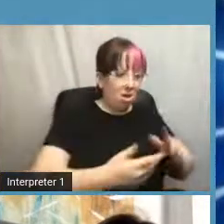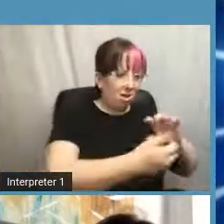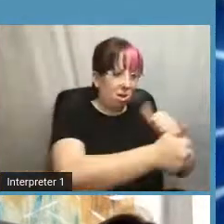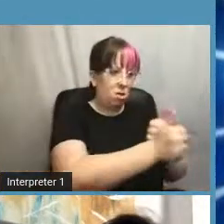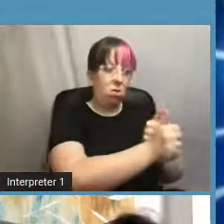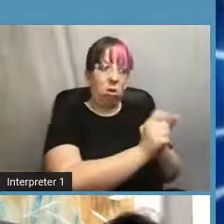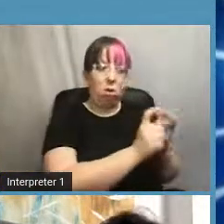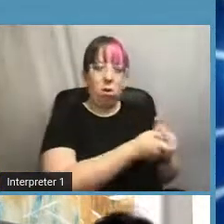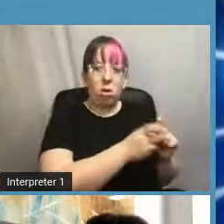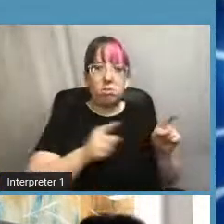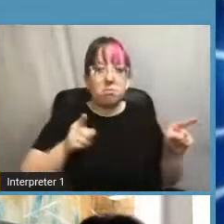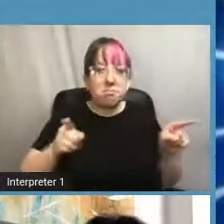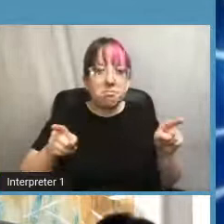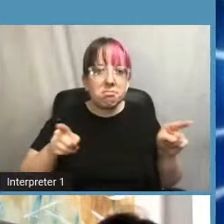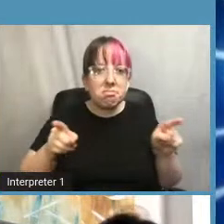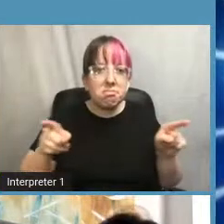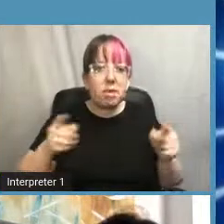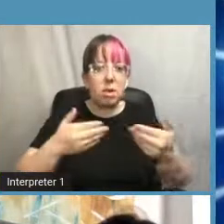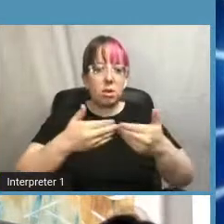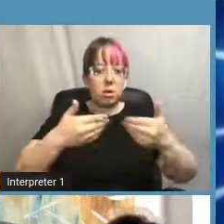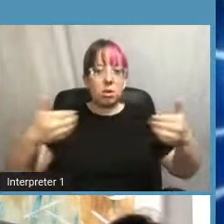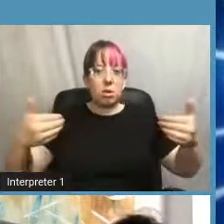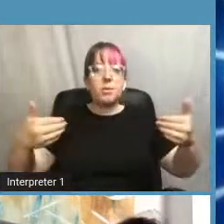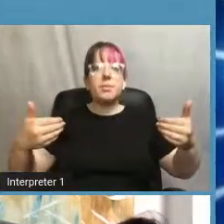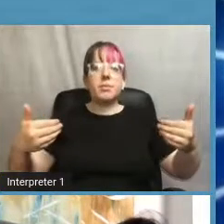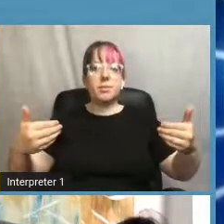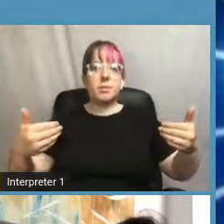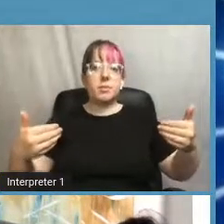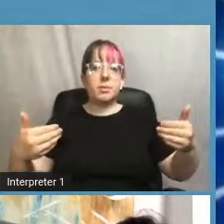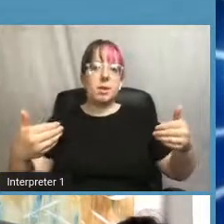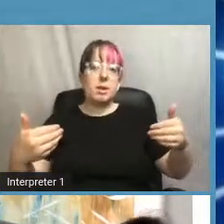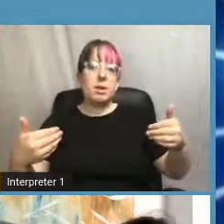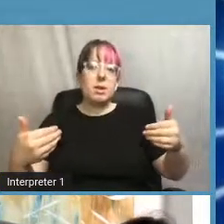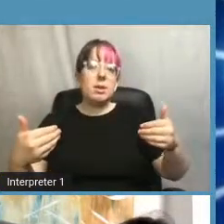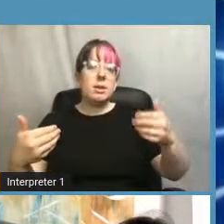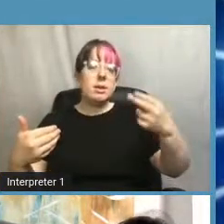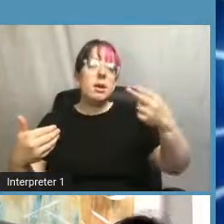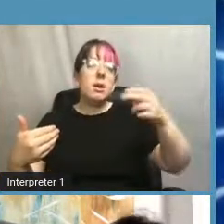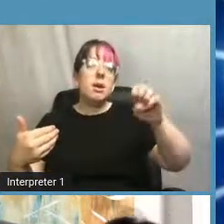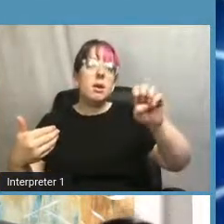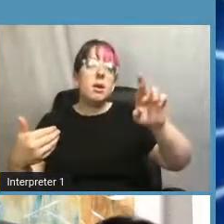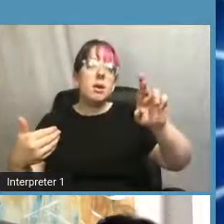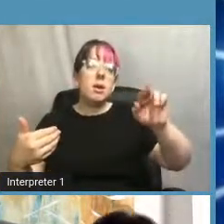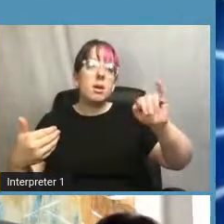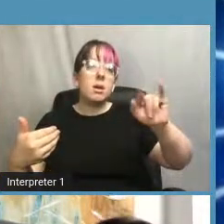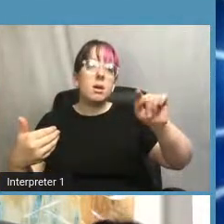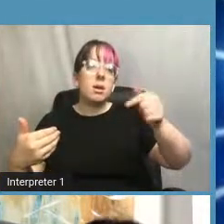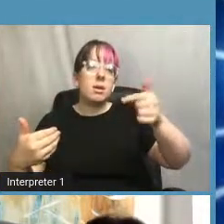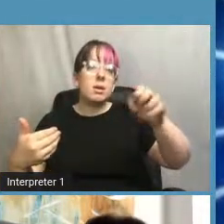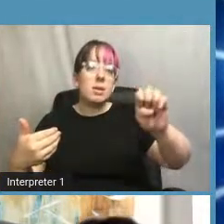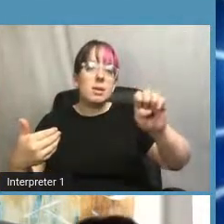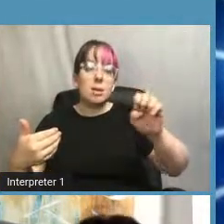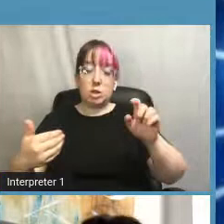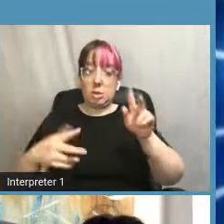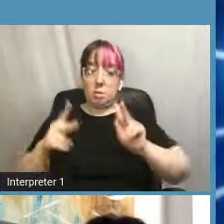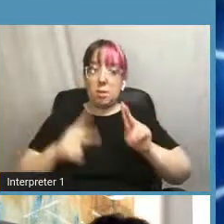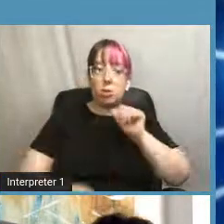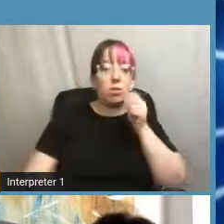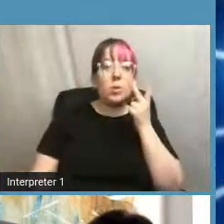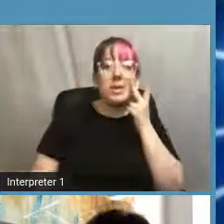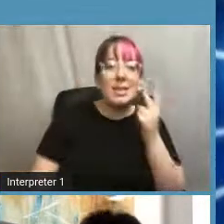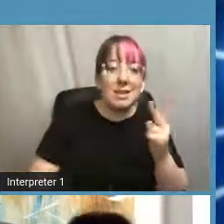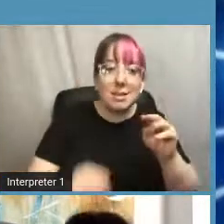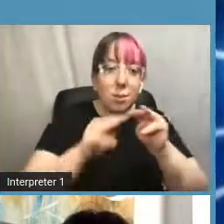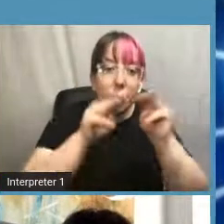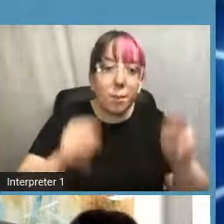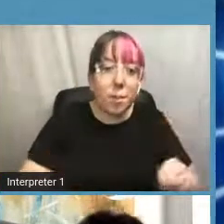art or heritage from the institution, meaning that people don't see the museum. So it might be